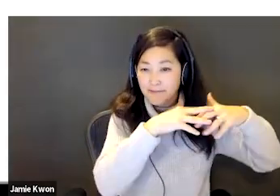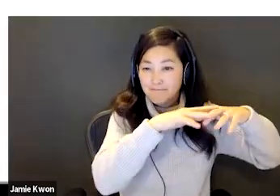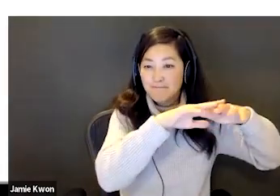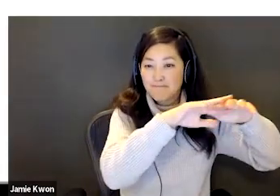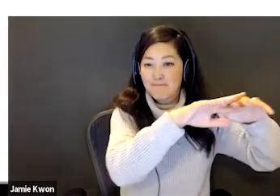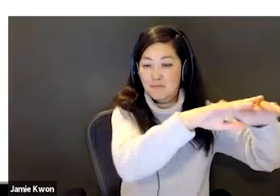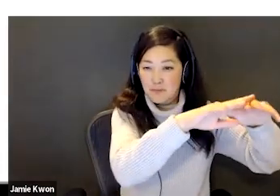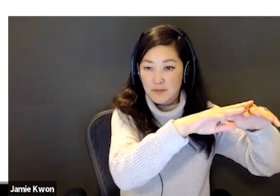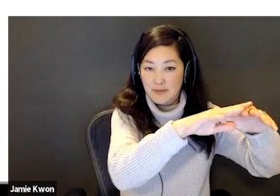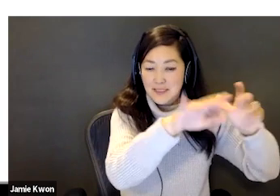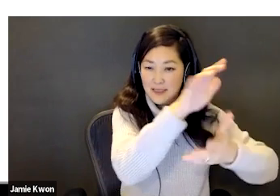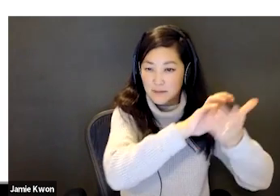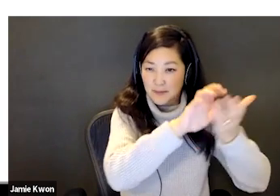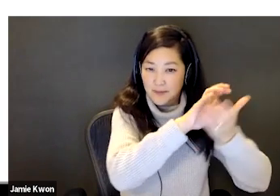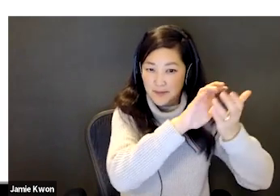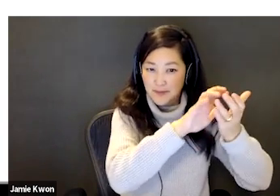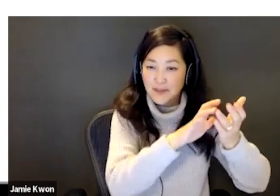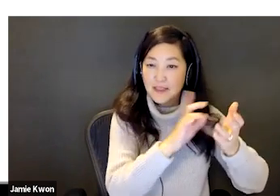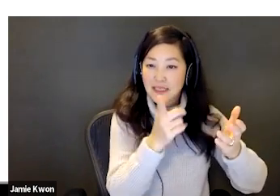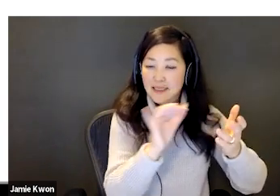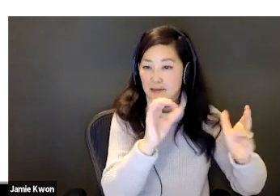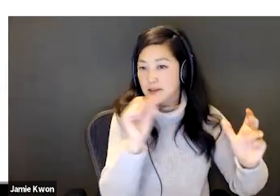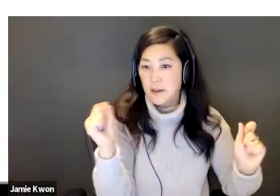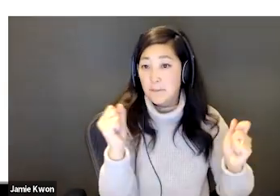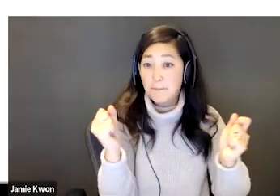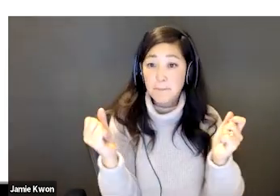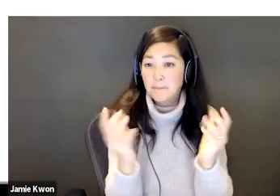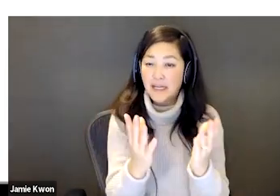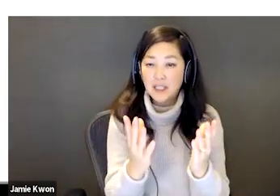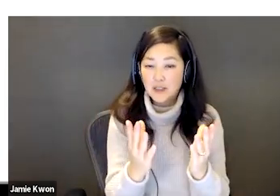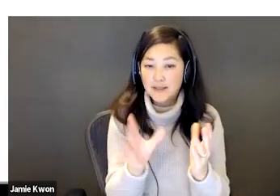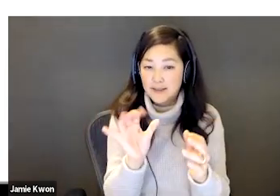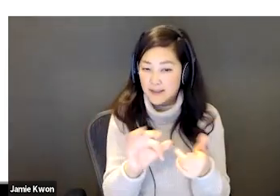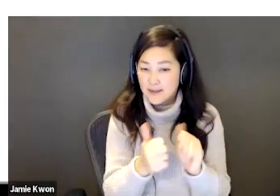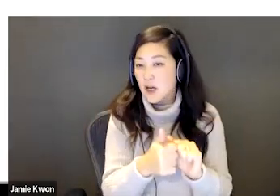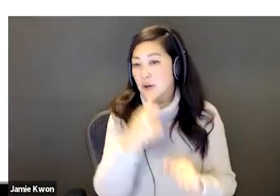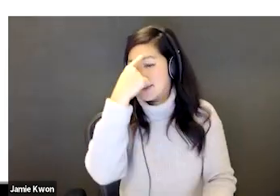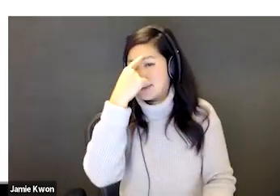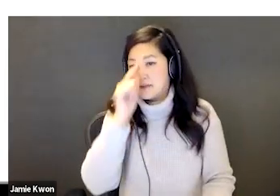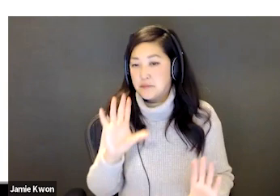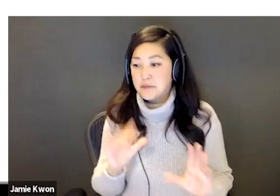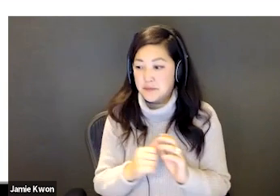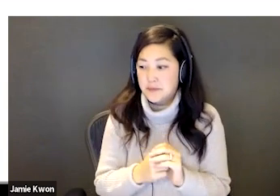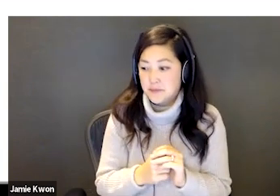It's a little bit like magic, neurodivergence. That's how I think of it.